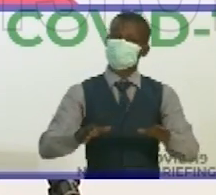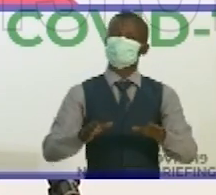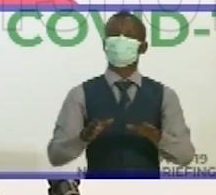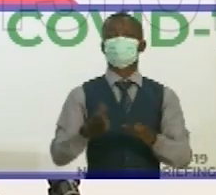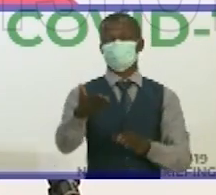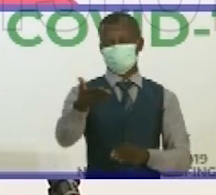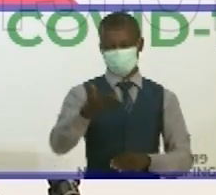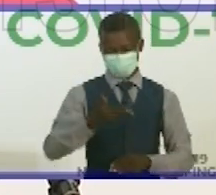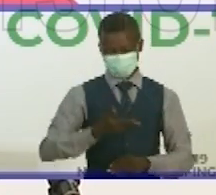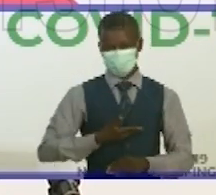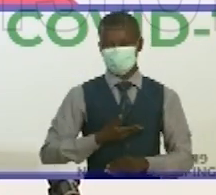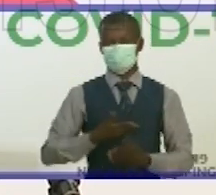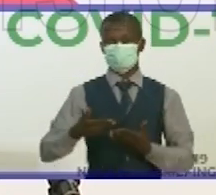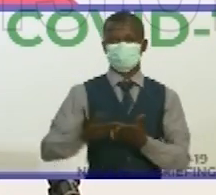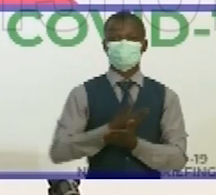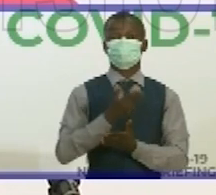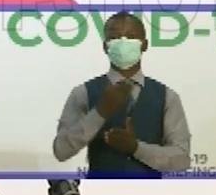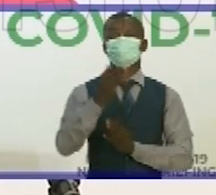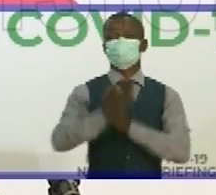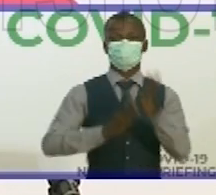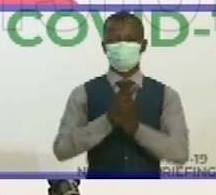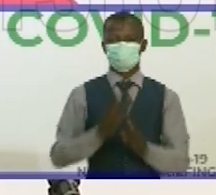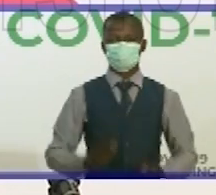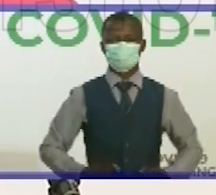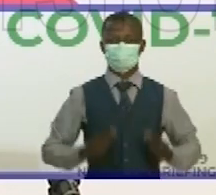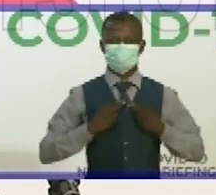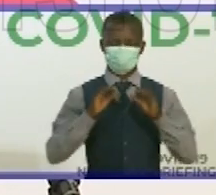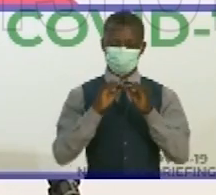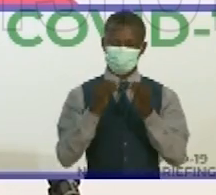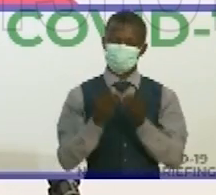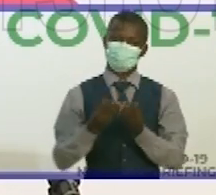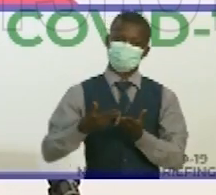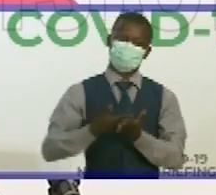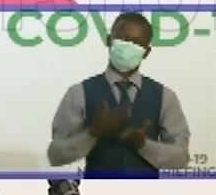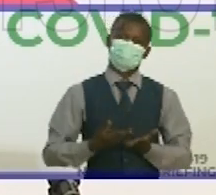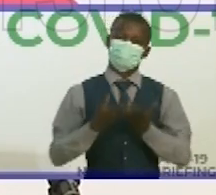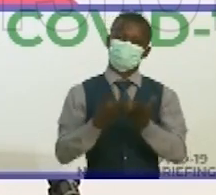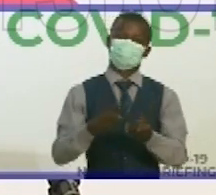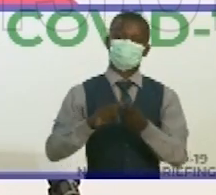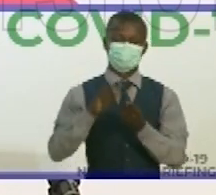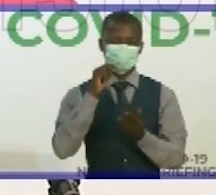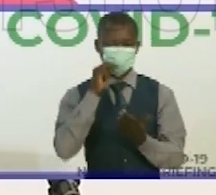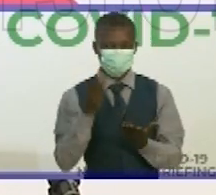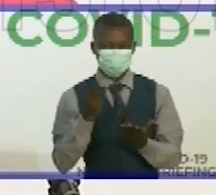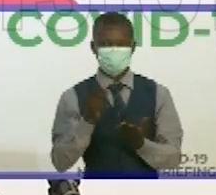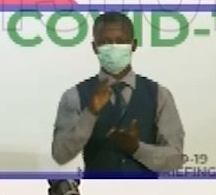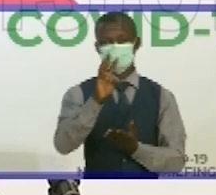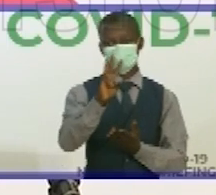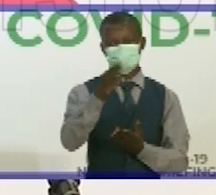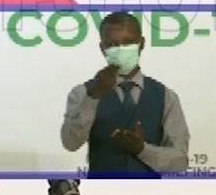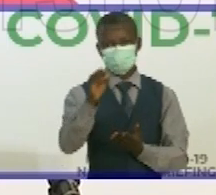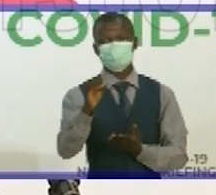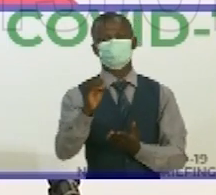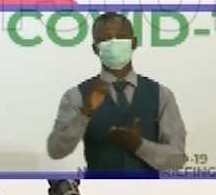new WHO country representative to Nigeria. The WHO has been a